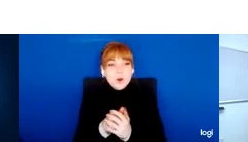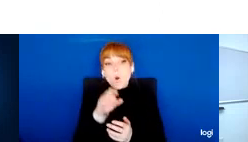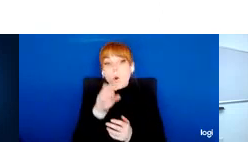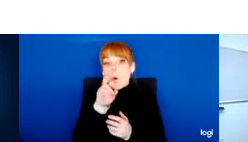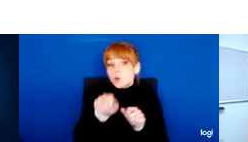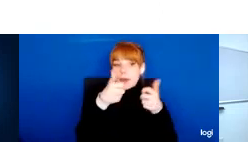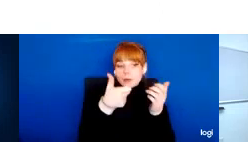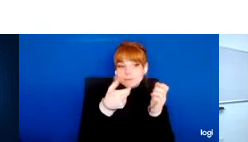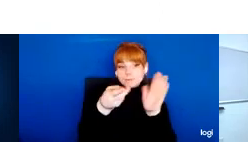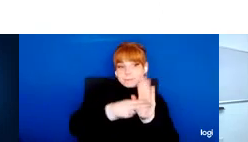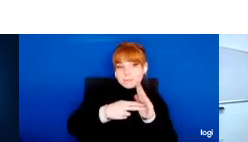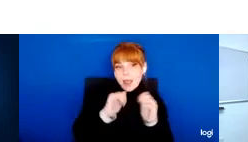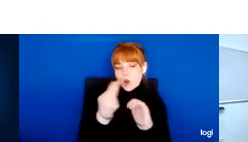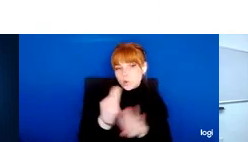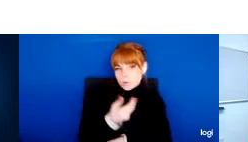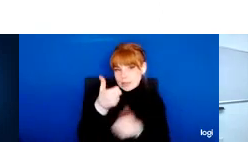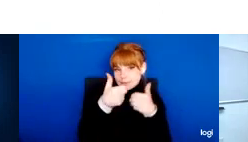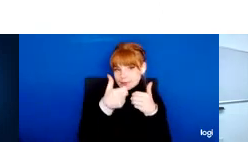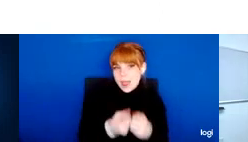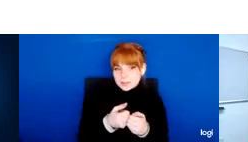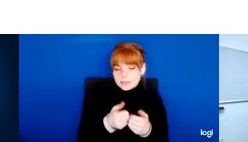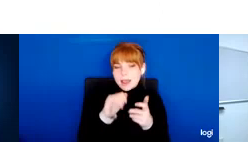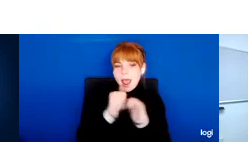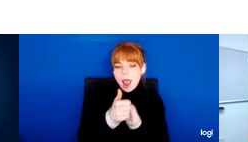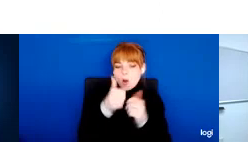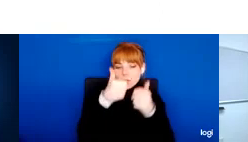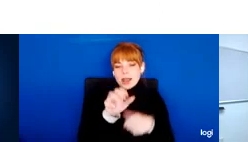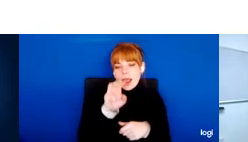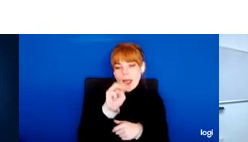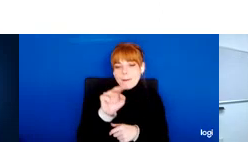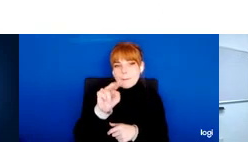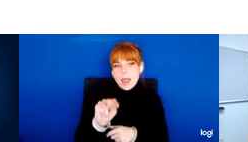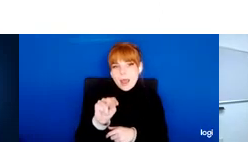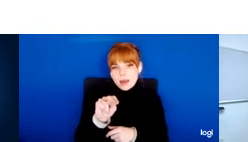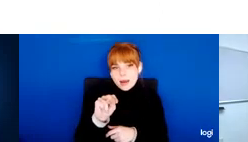want to check the mn.gov, which is the same as